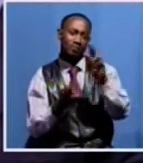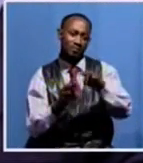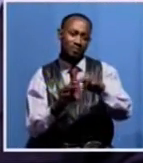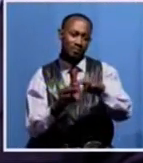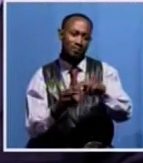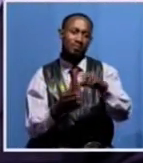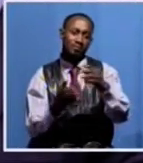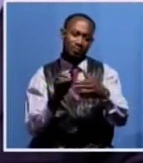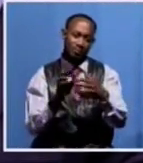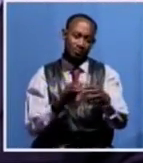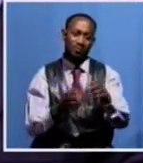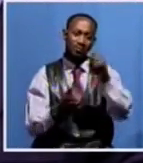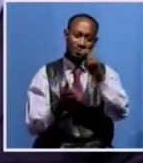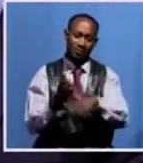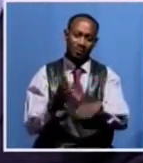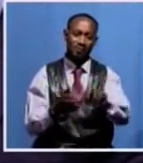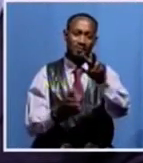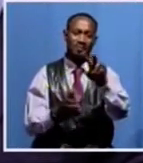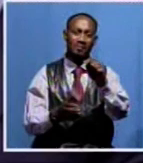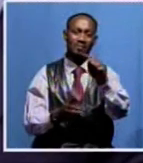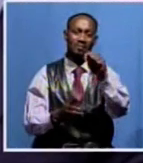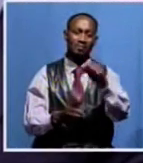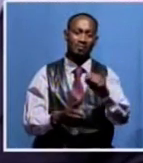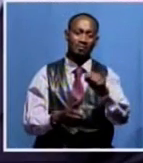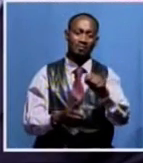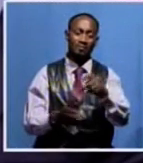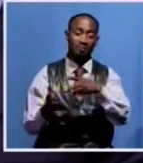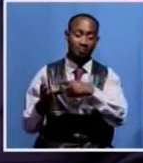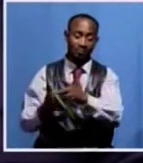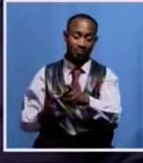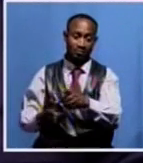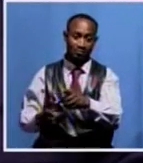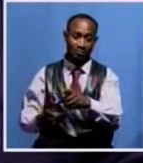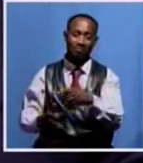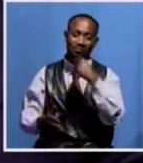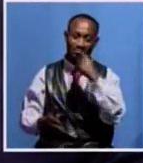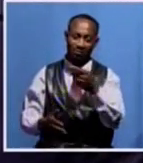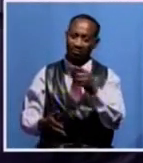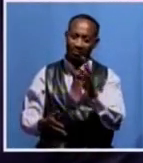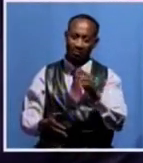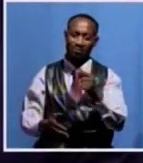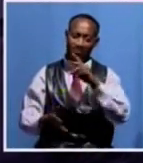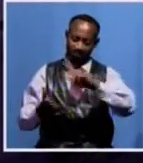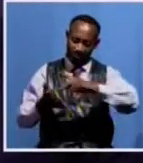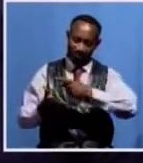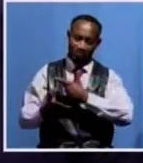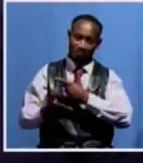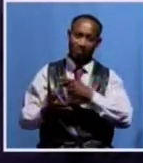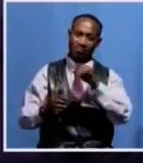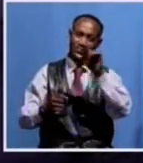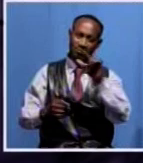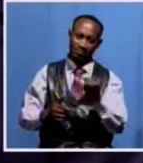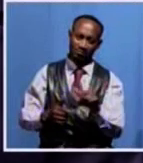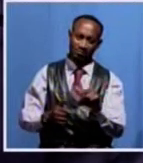subtract that from what you paid me, and that's what you claim. But in